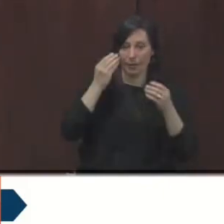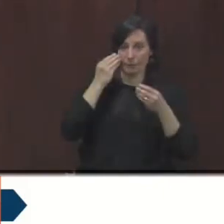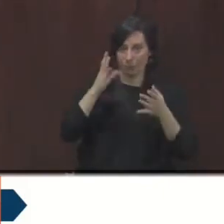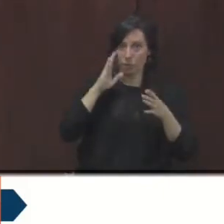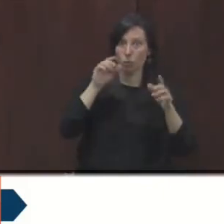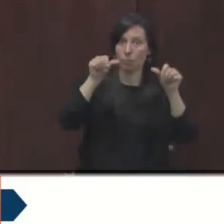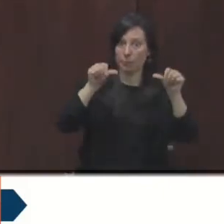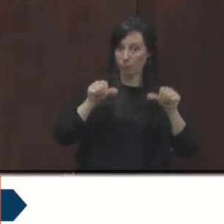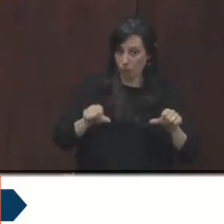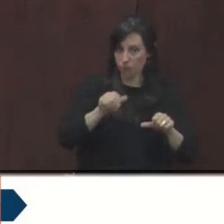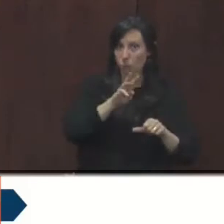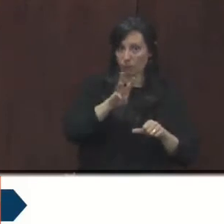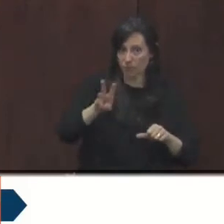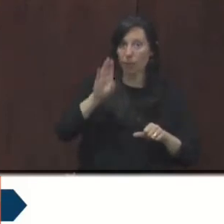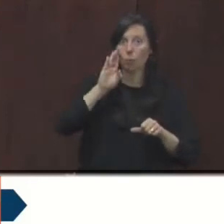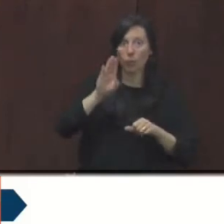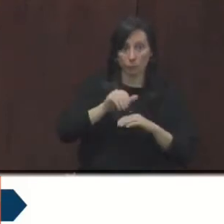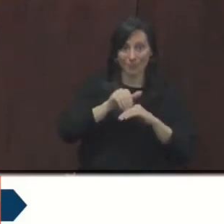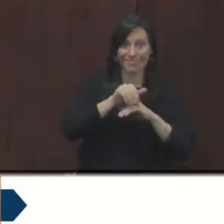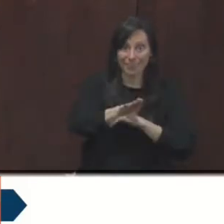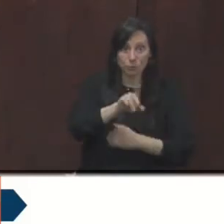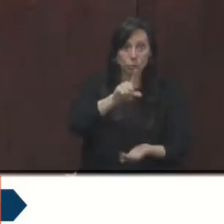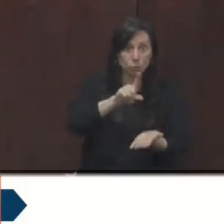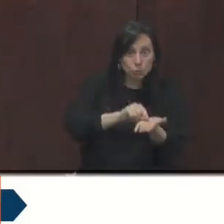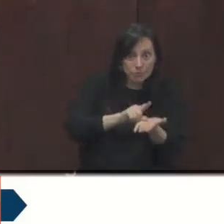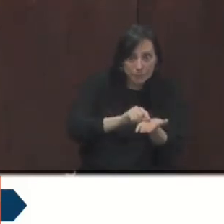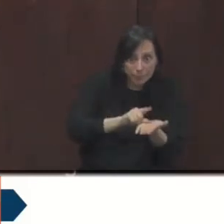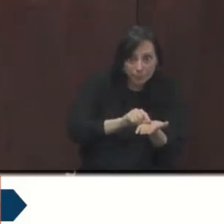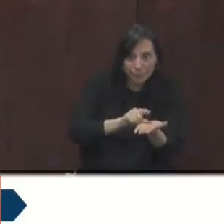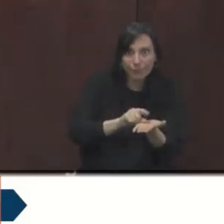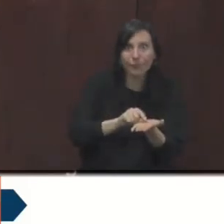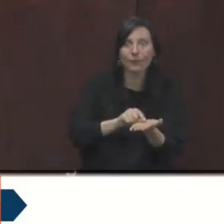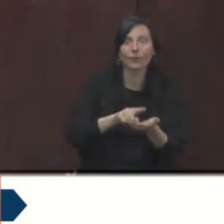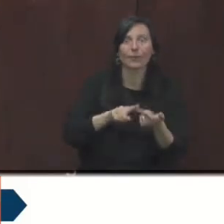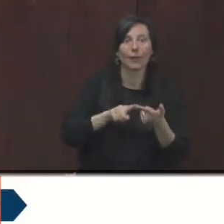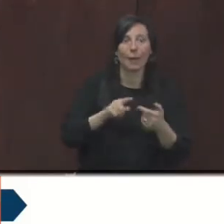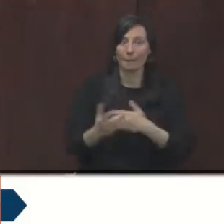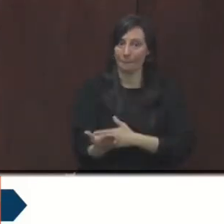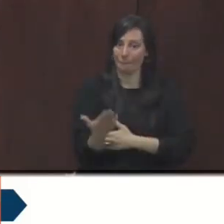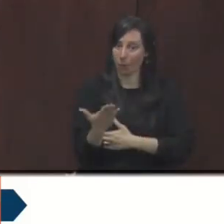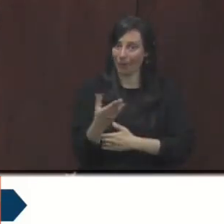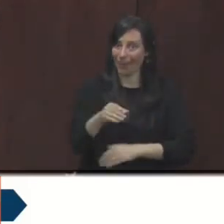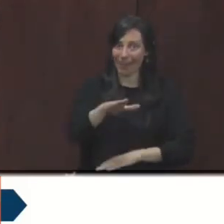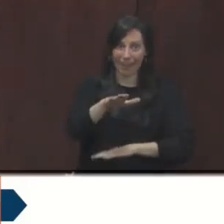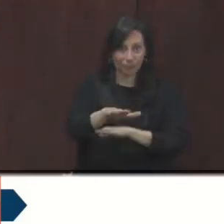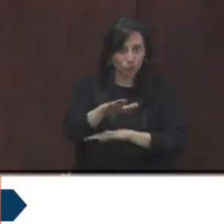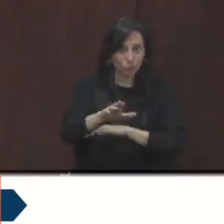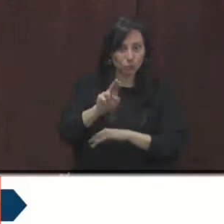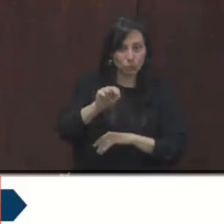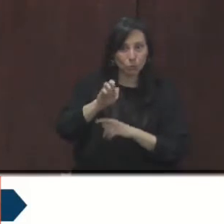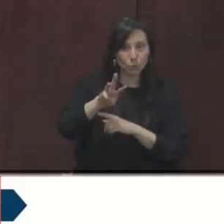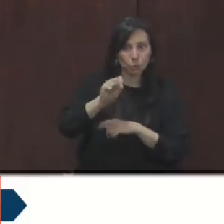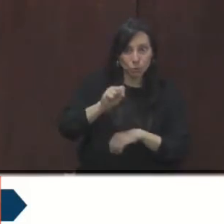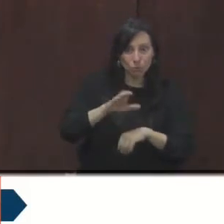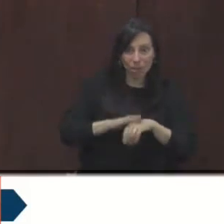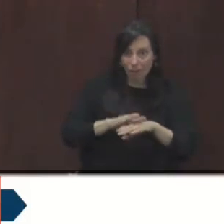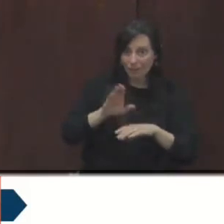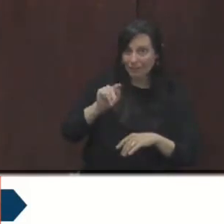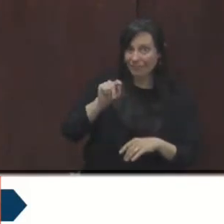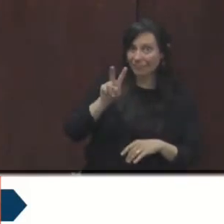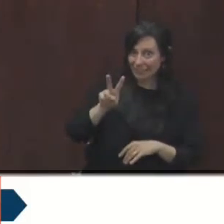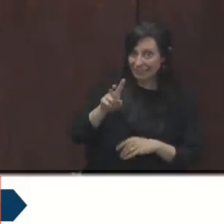our media outlets, particularly newspapers and morning and evening news and other spots during